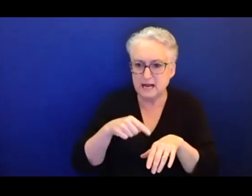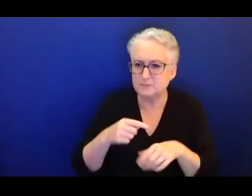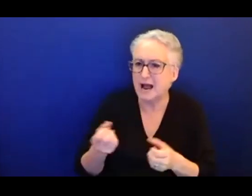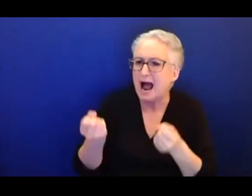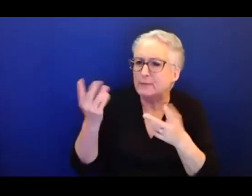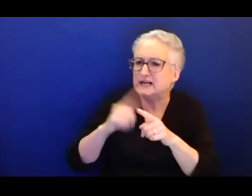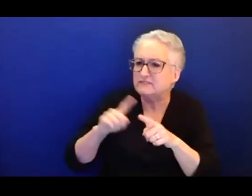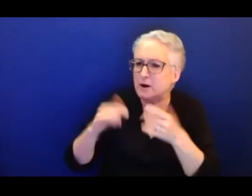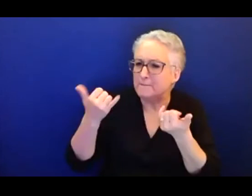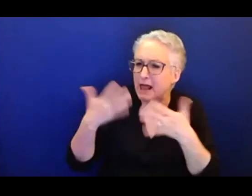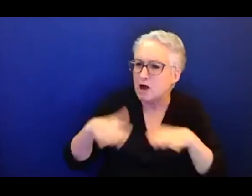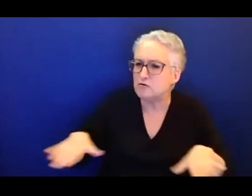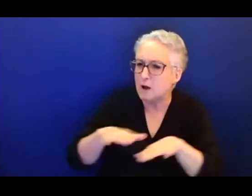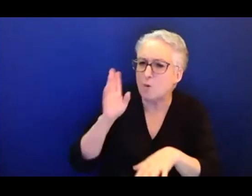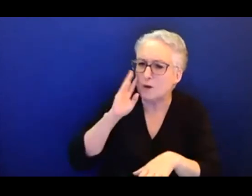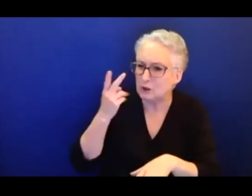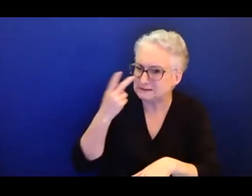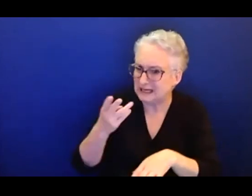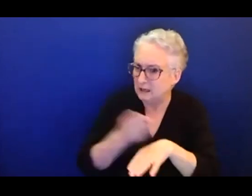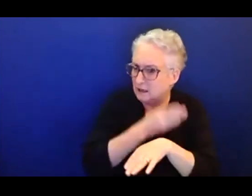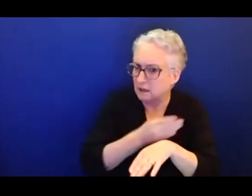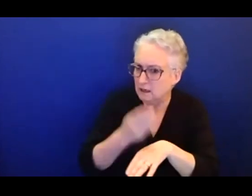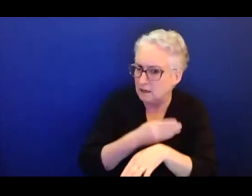system of twice a year. We